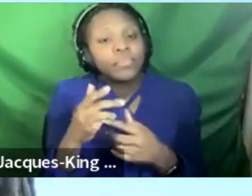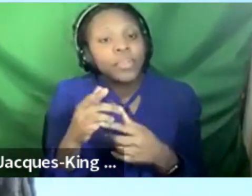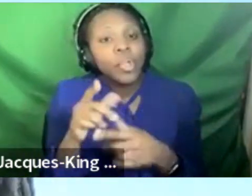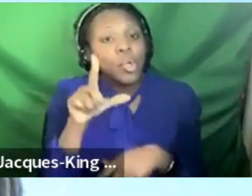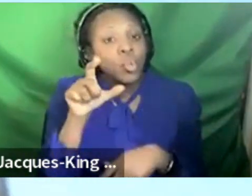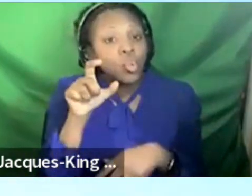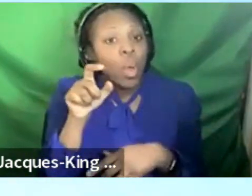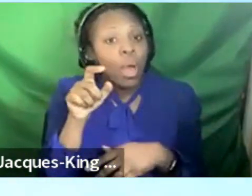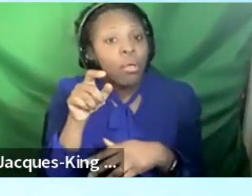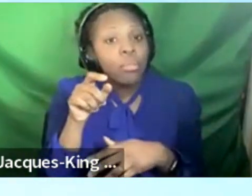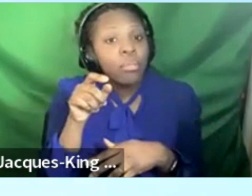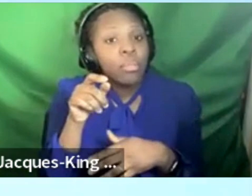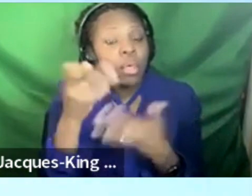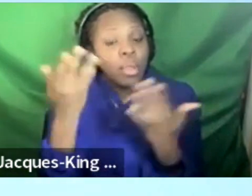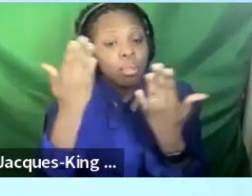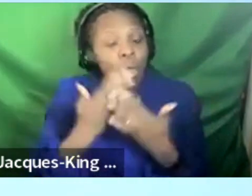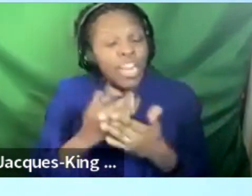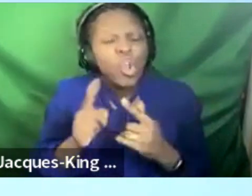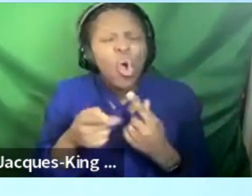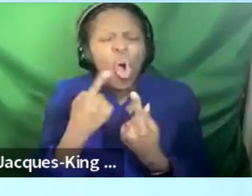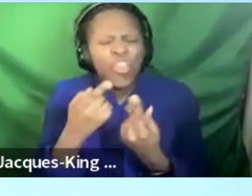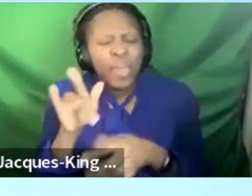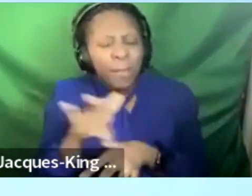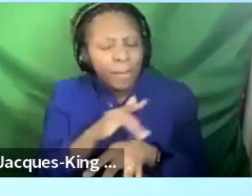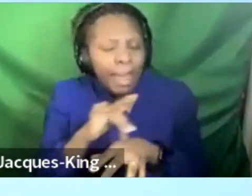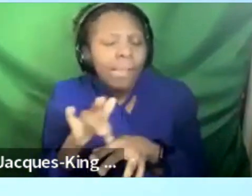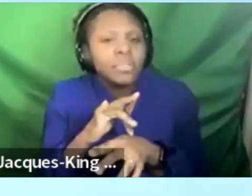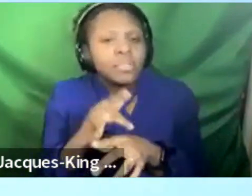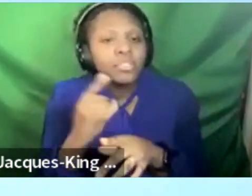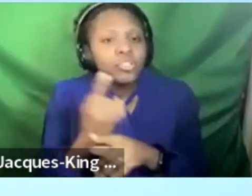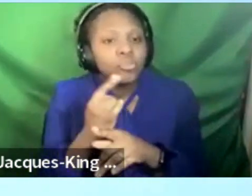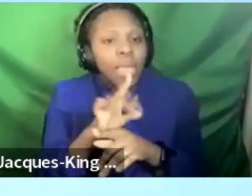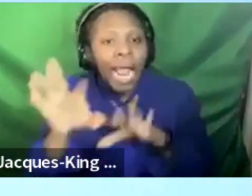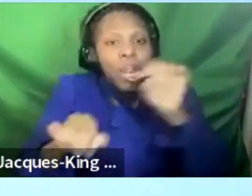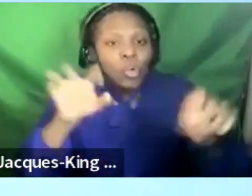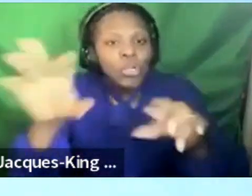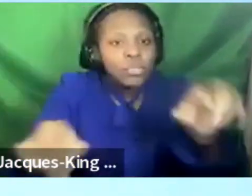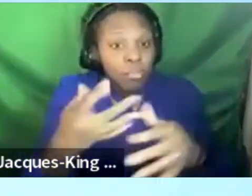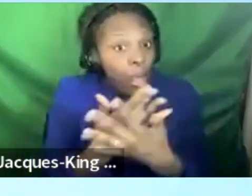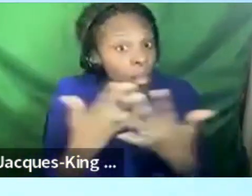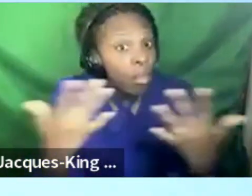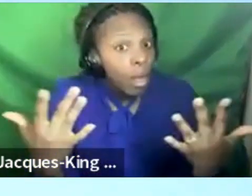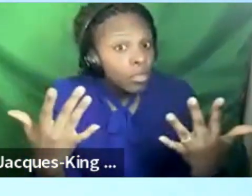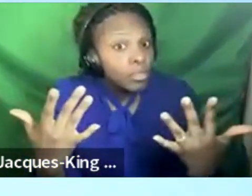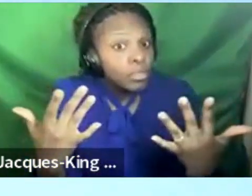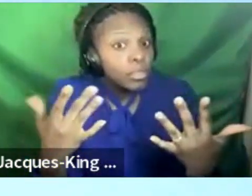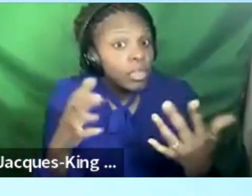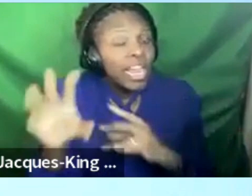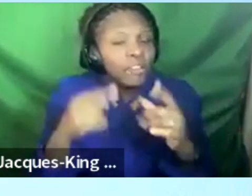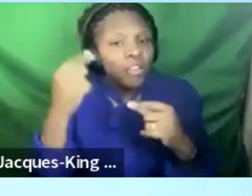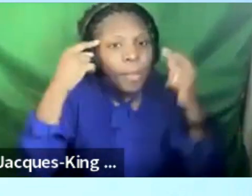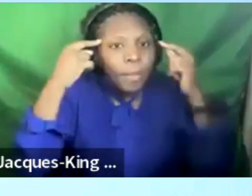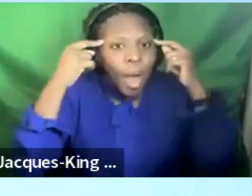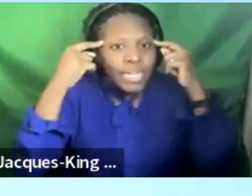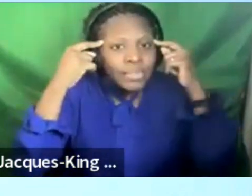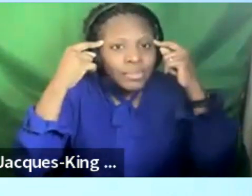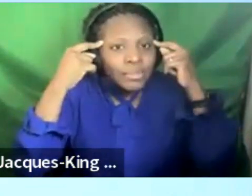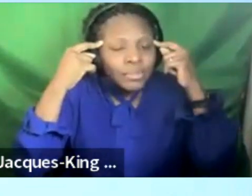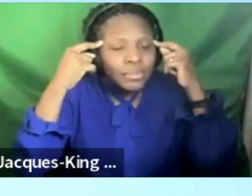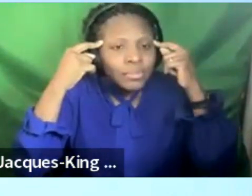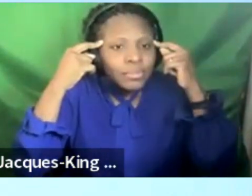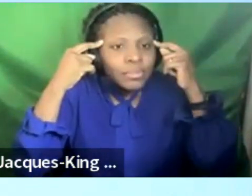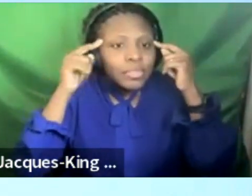getting in the way? It's given me so much, but is it stopping me acting? Is it stopping me taking the bull by the horns, so to